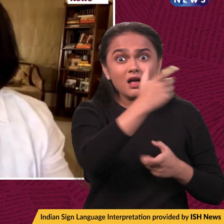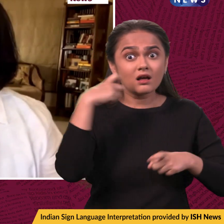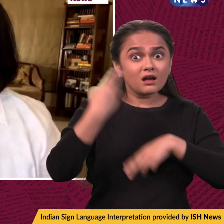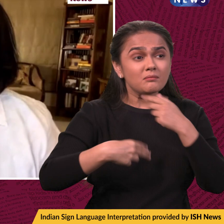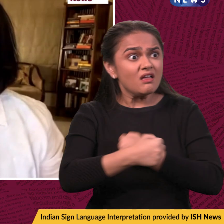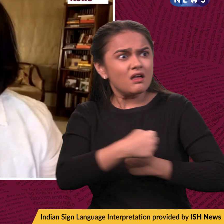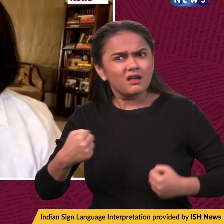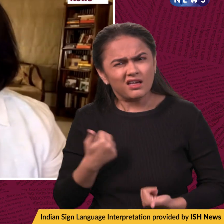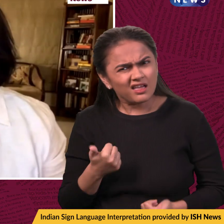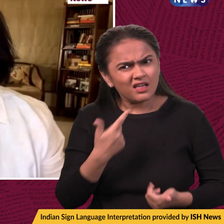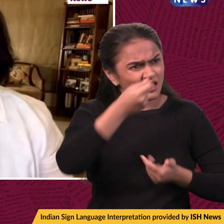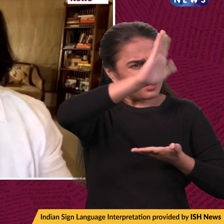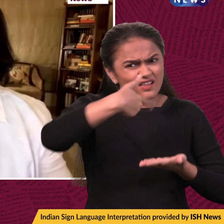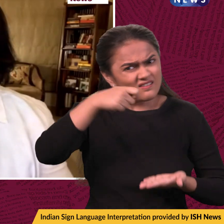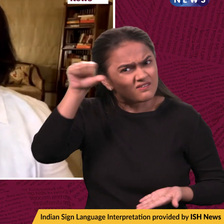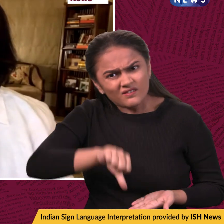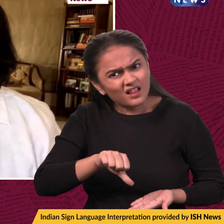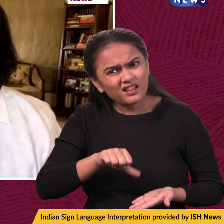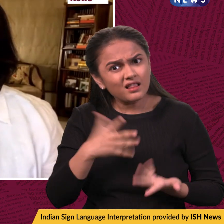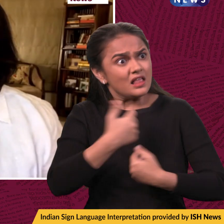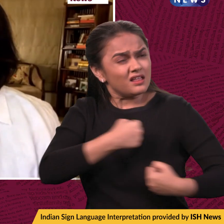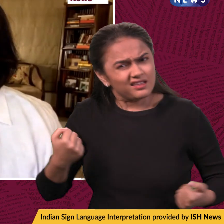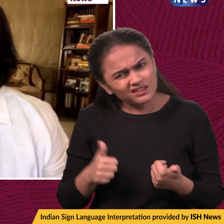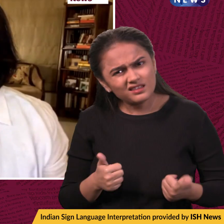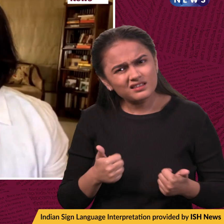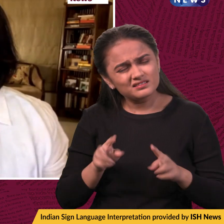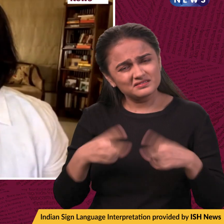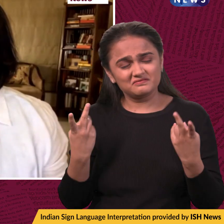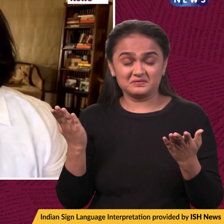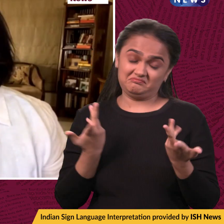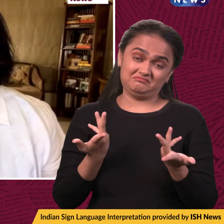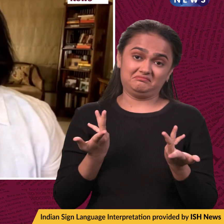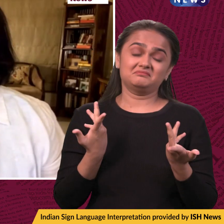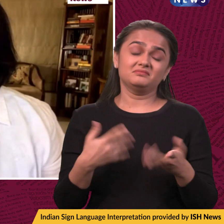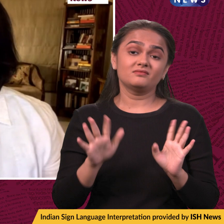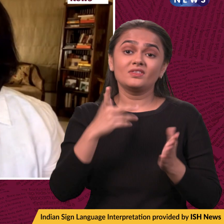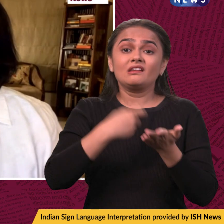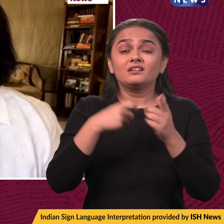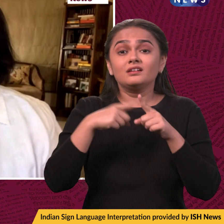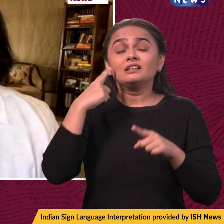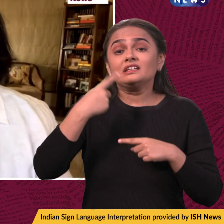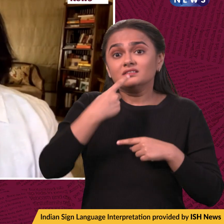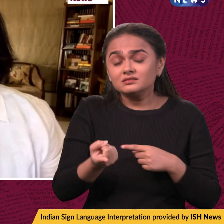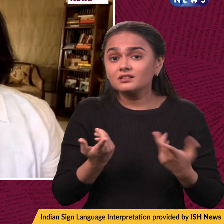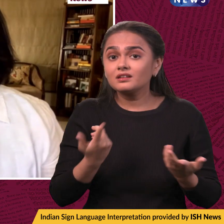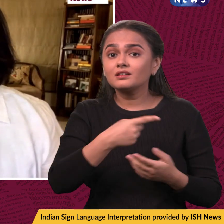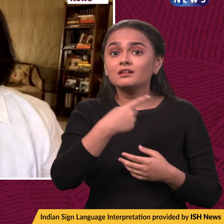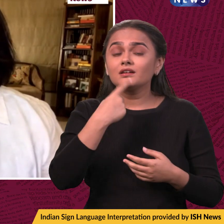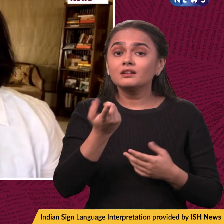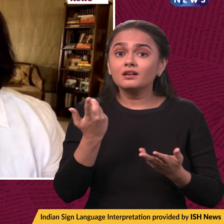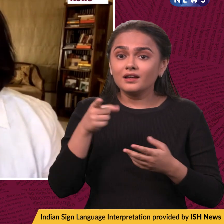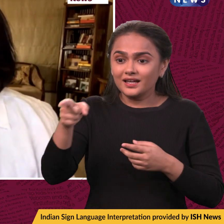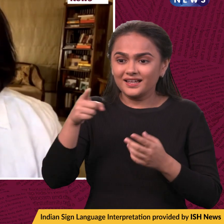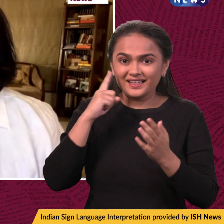it's too big to fail, the treatment is completely different. The RTI went on to say, I beg your pardon, that